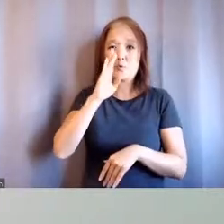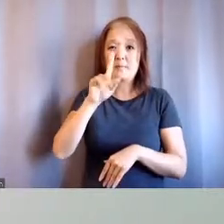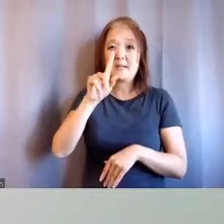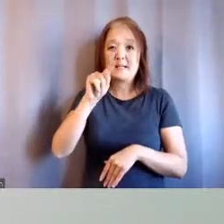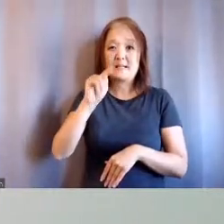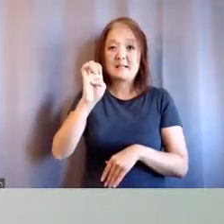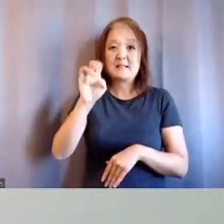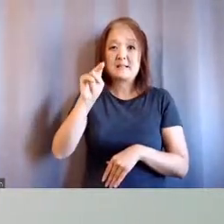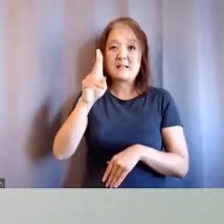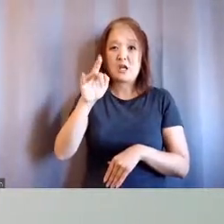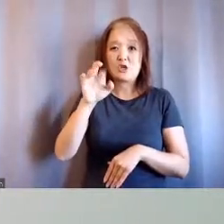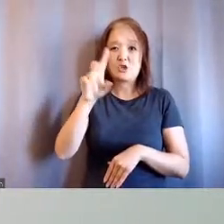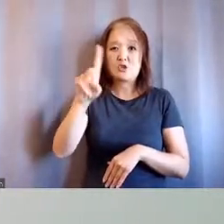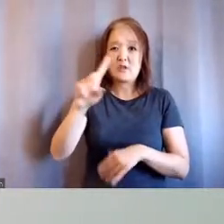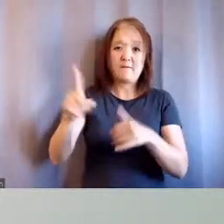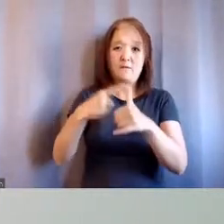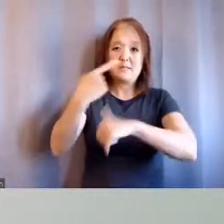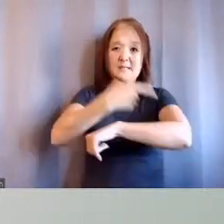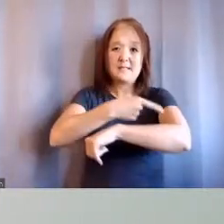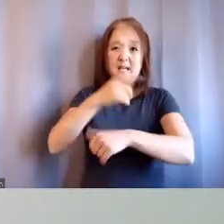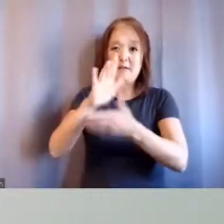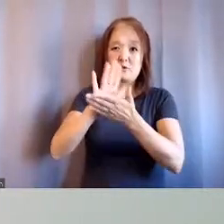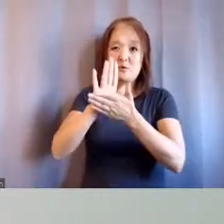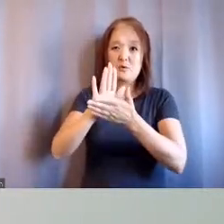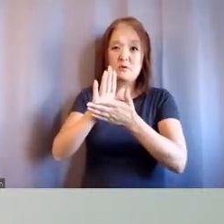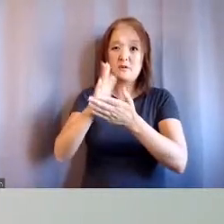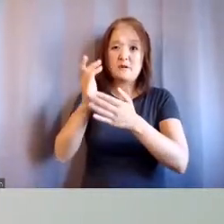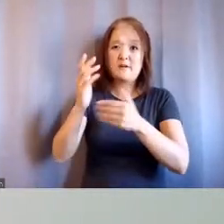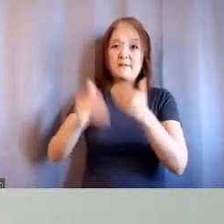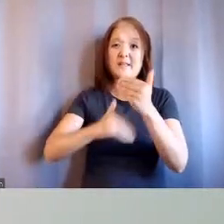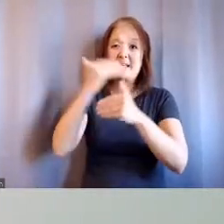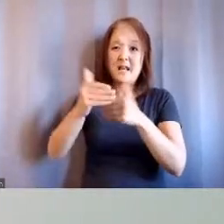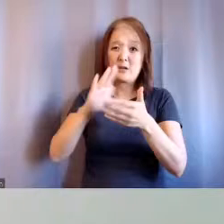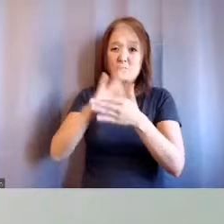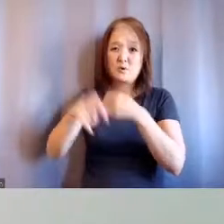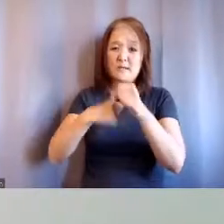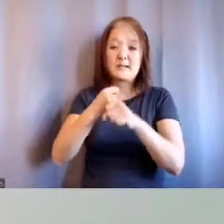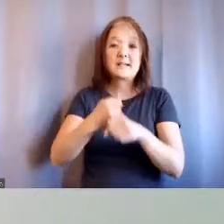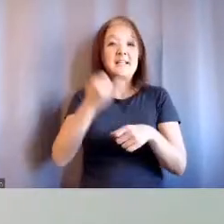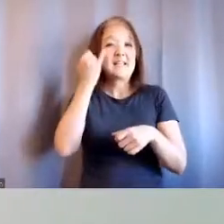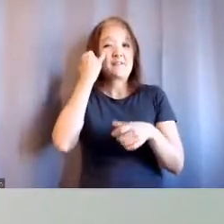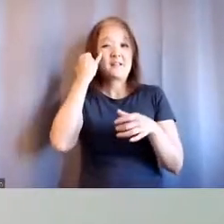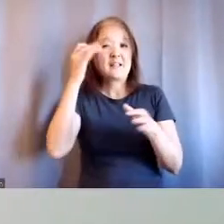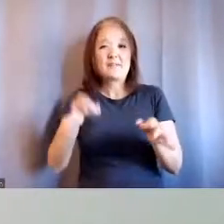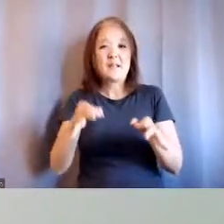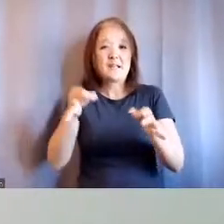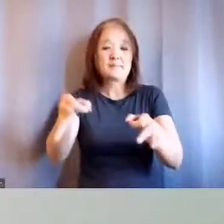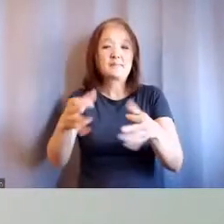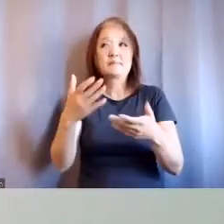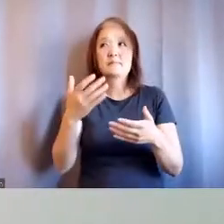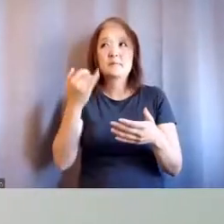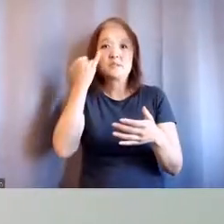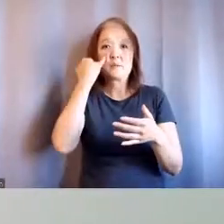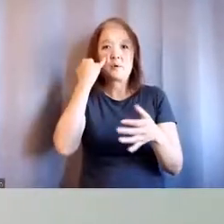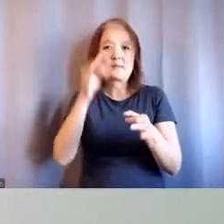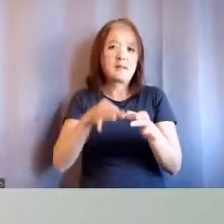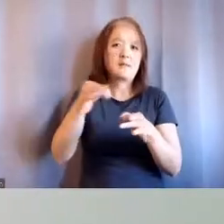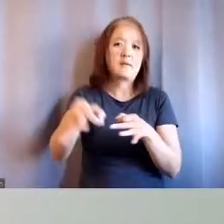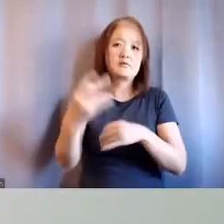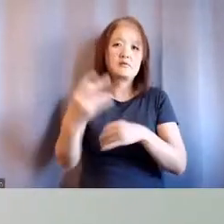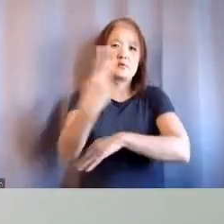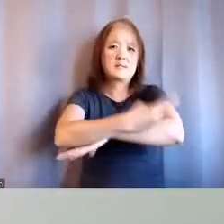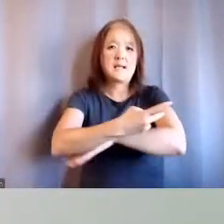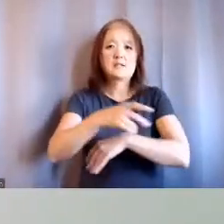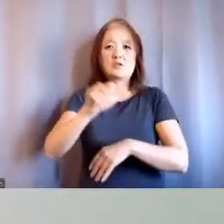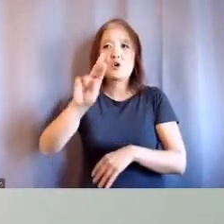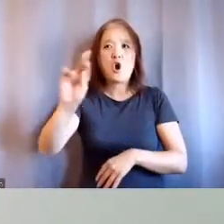of the next school year? Correct. And even if they did move it back when they show up on that, say they moved it, I don't know, 2 days to whatever, August